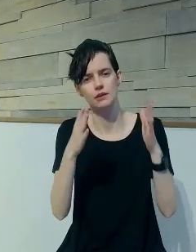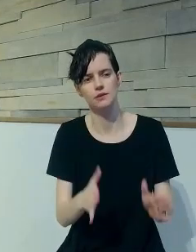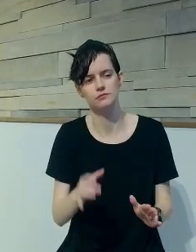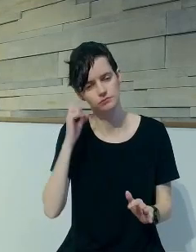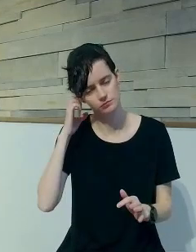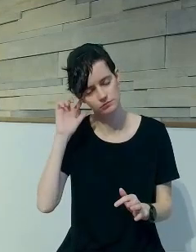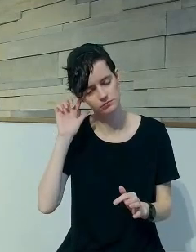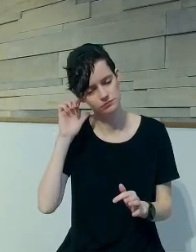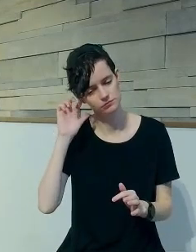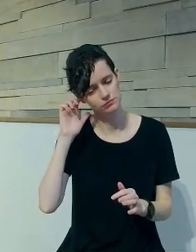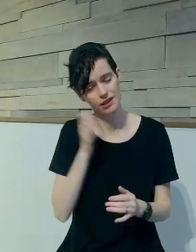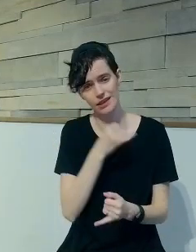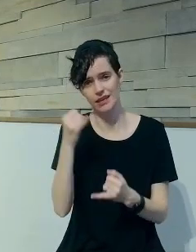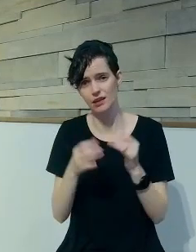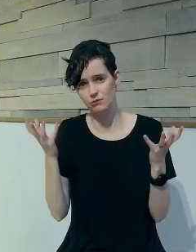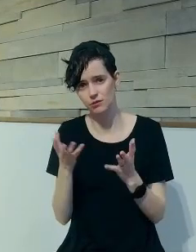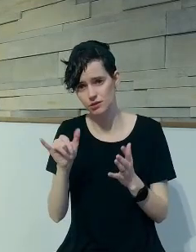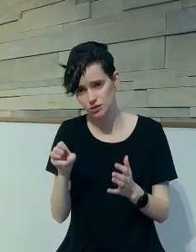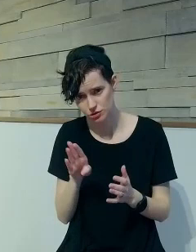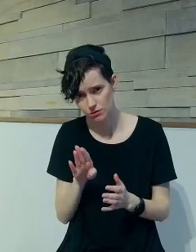And in the end, what do we find out about Job?